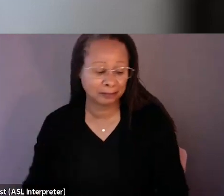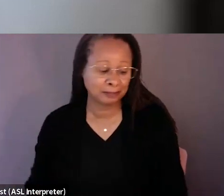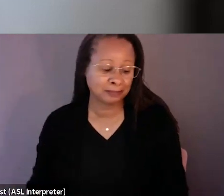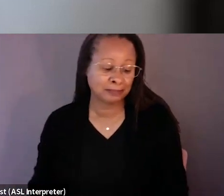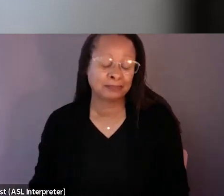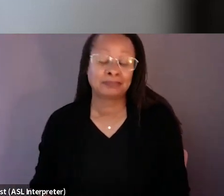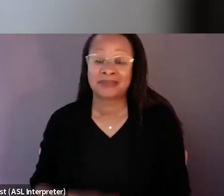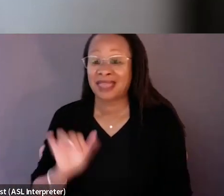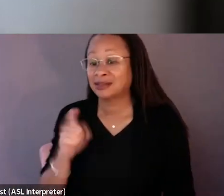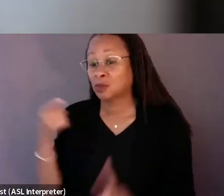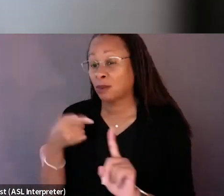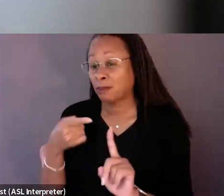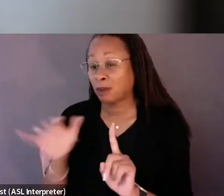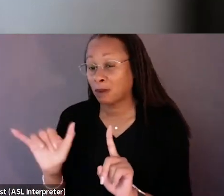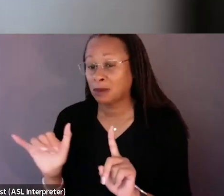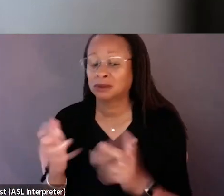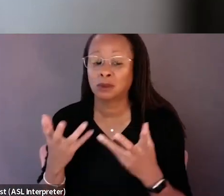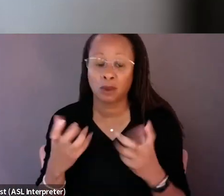that is also one point I would want